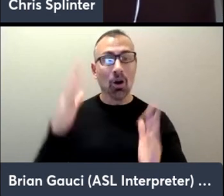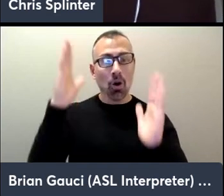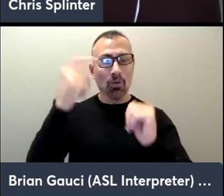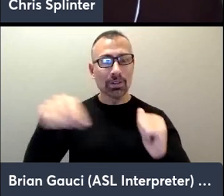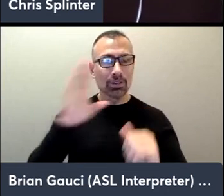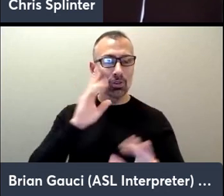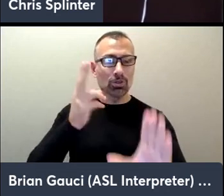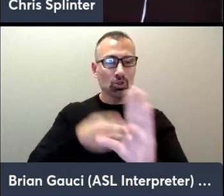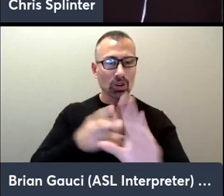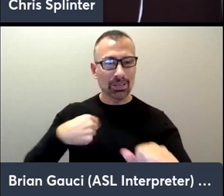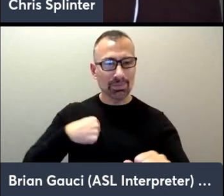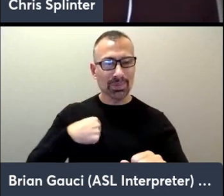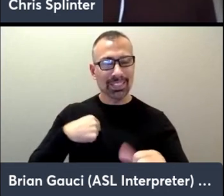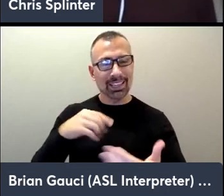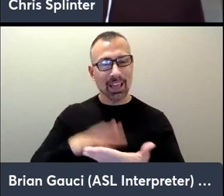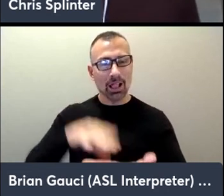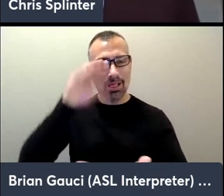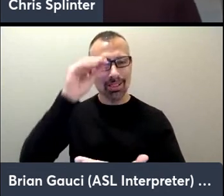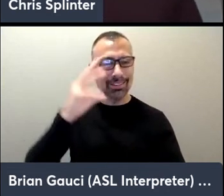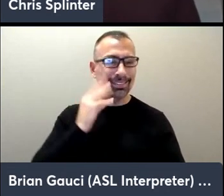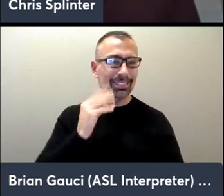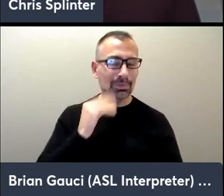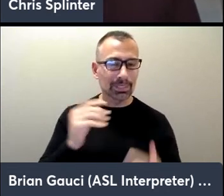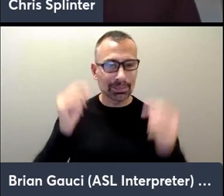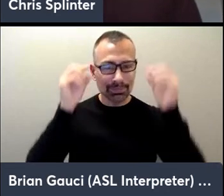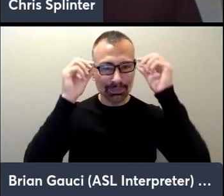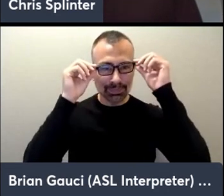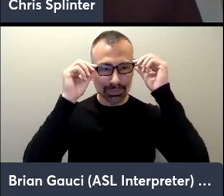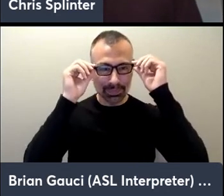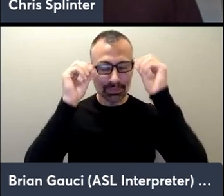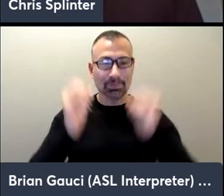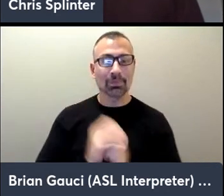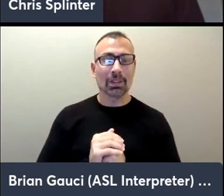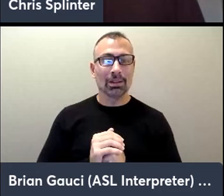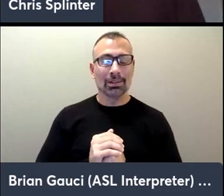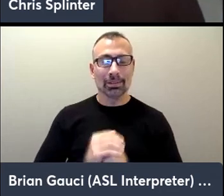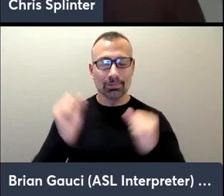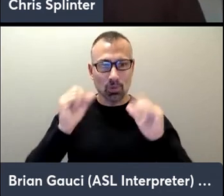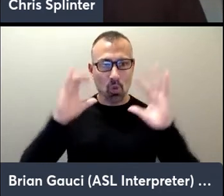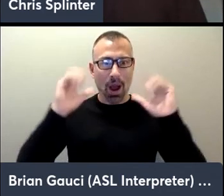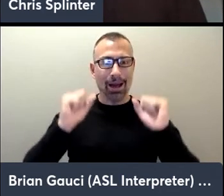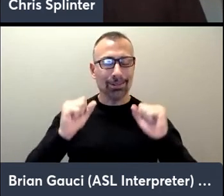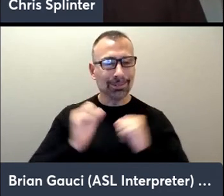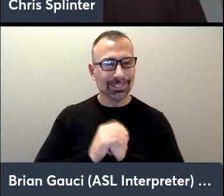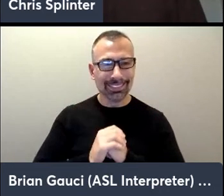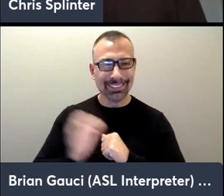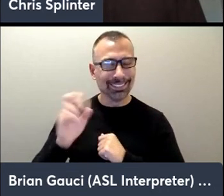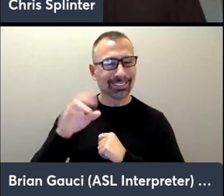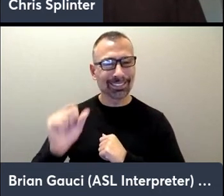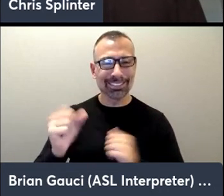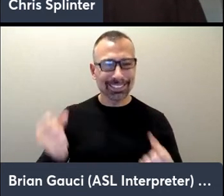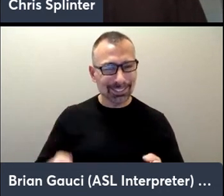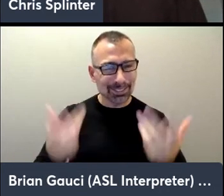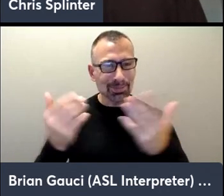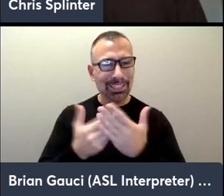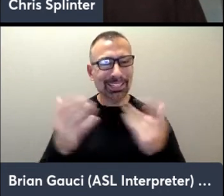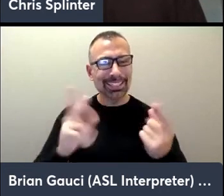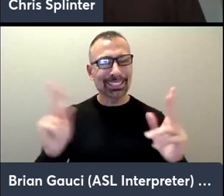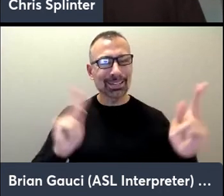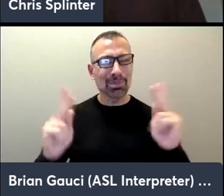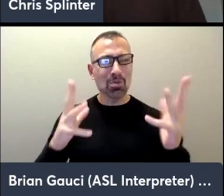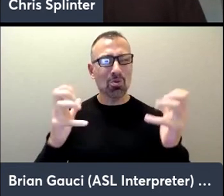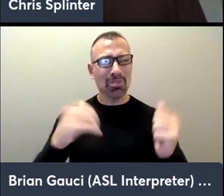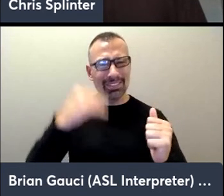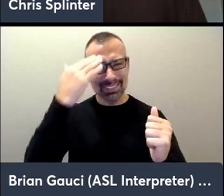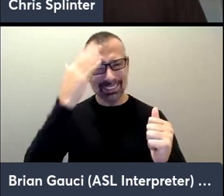that learning experience. So, wow, Chris, there's like so many things I think that people probably want to